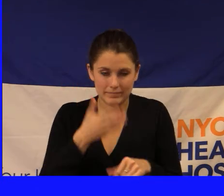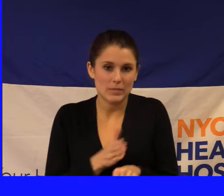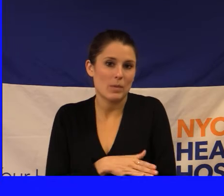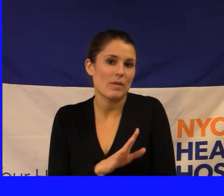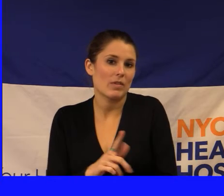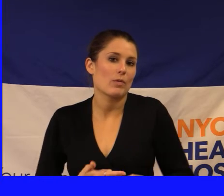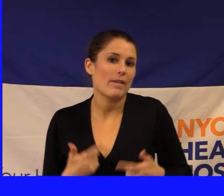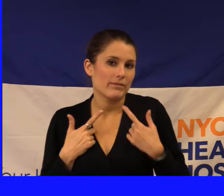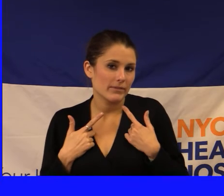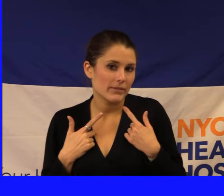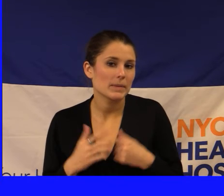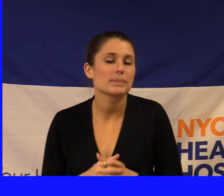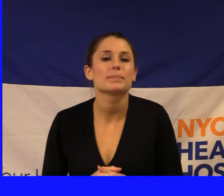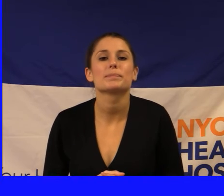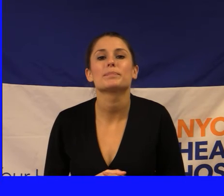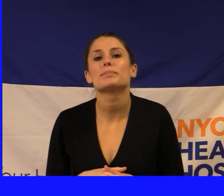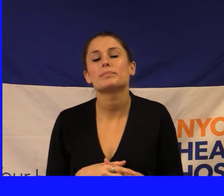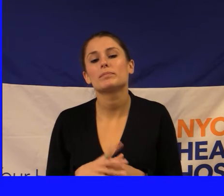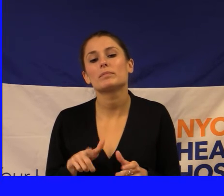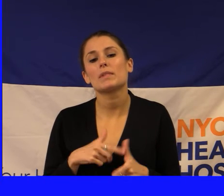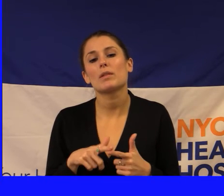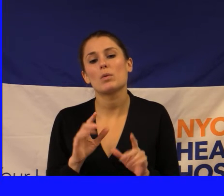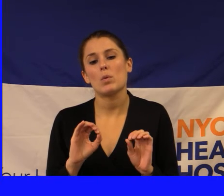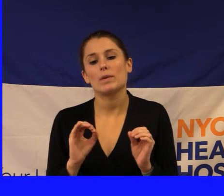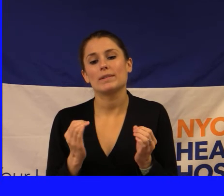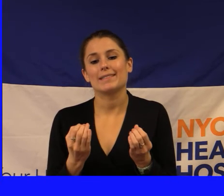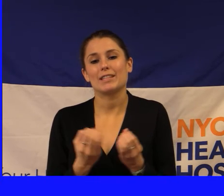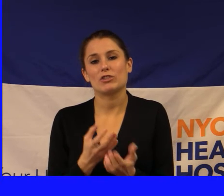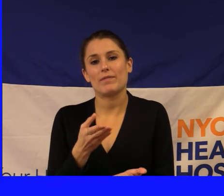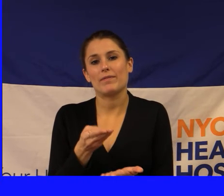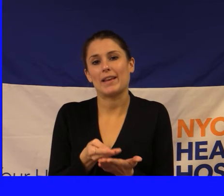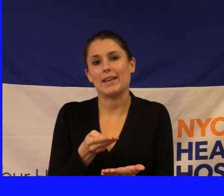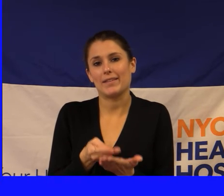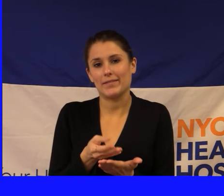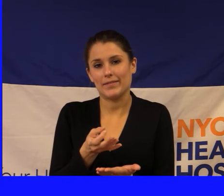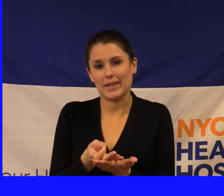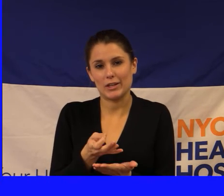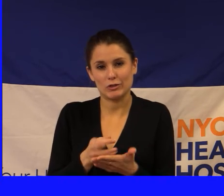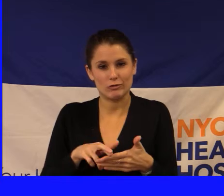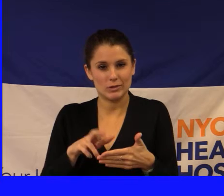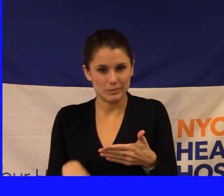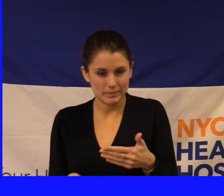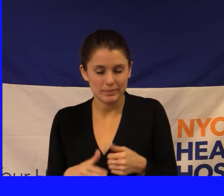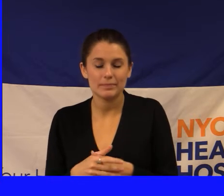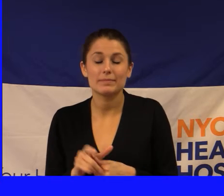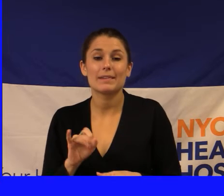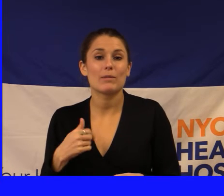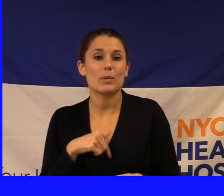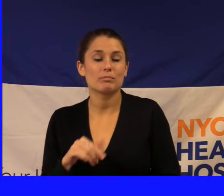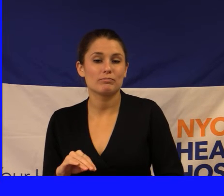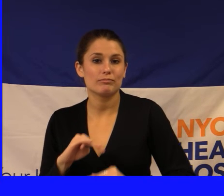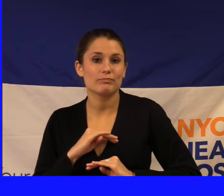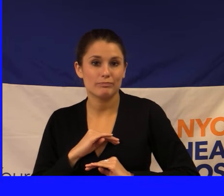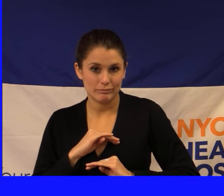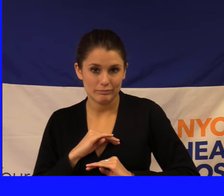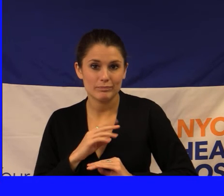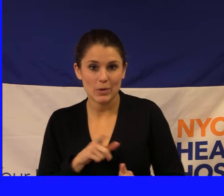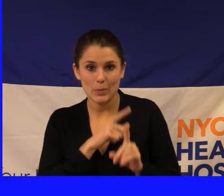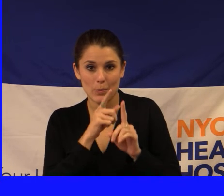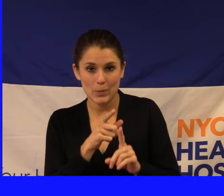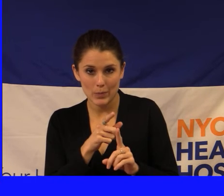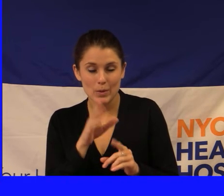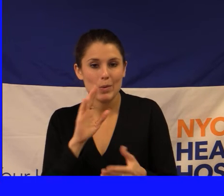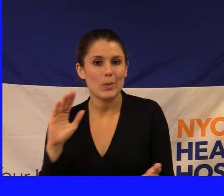And then there's organizational financial outcomes. If we meet those goals, we will